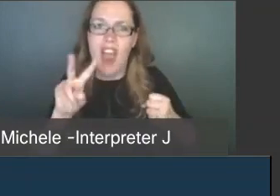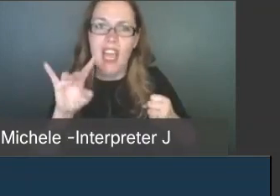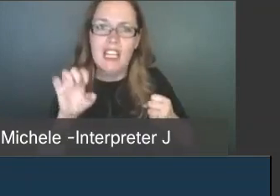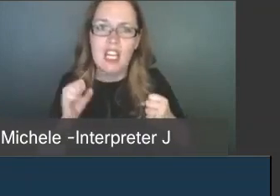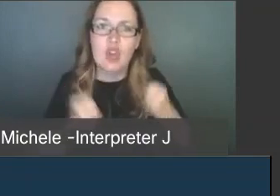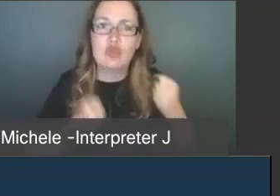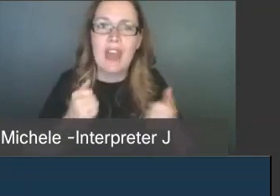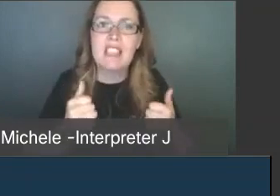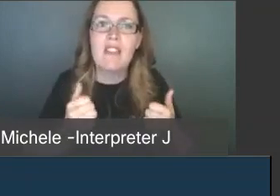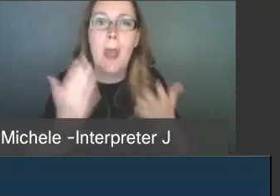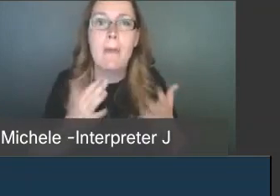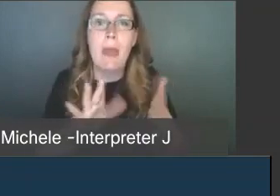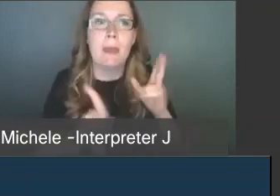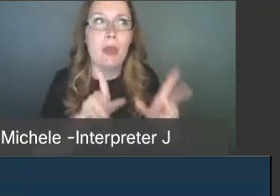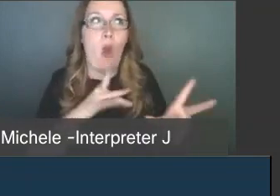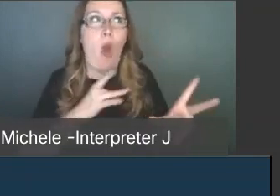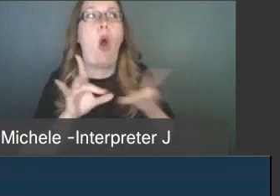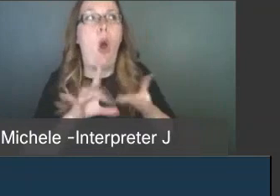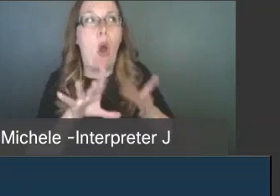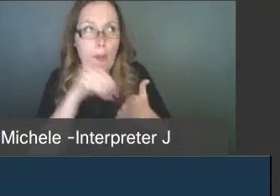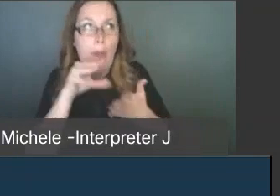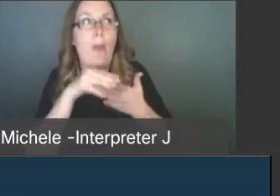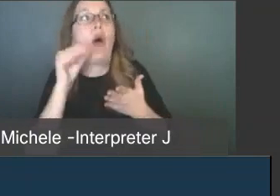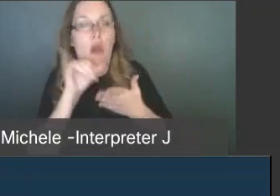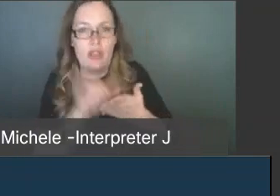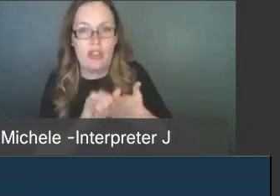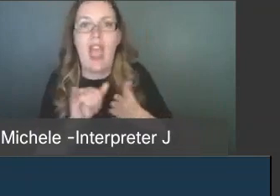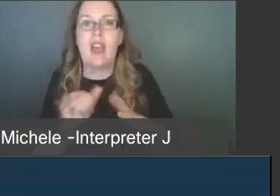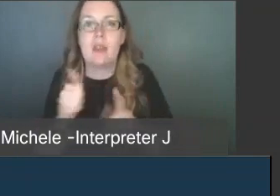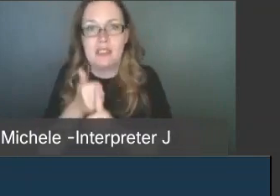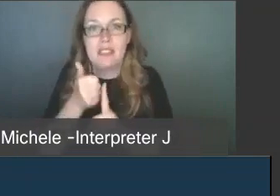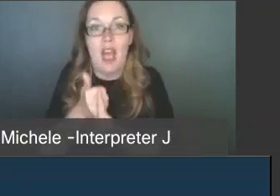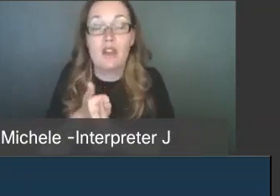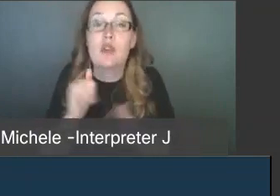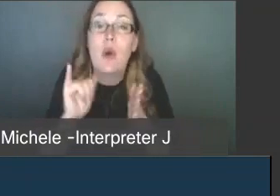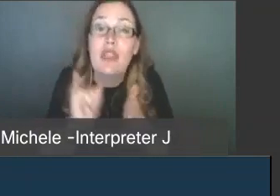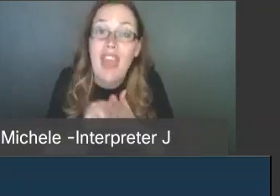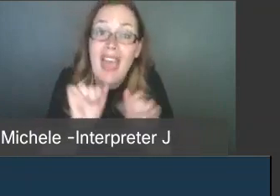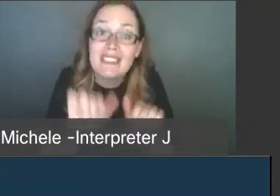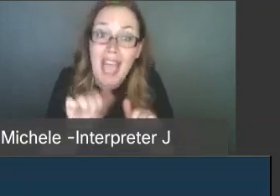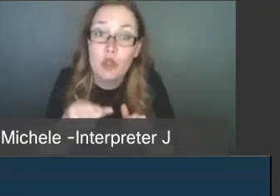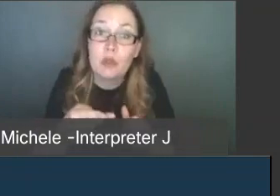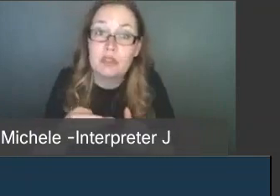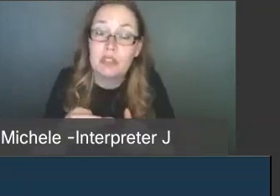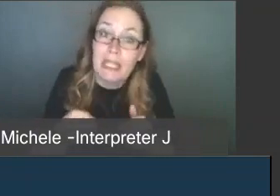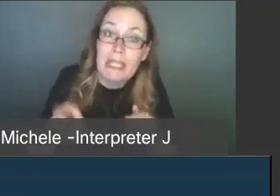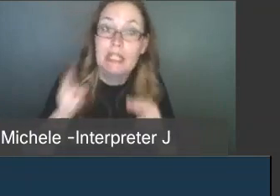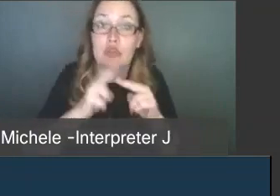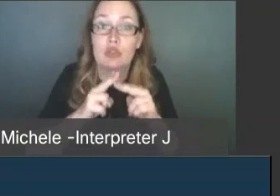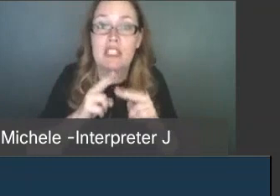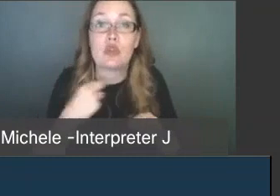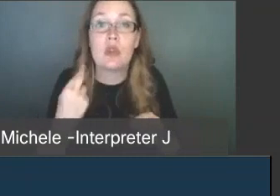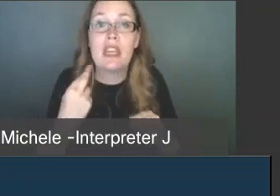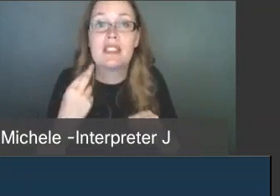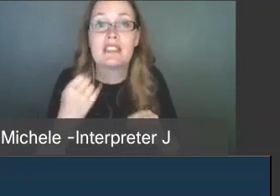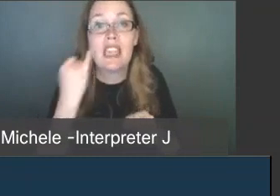pick up as well. So those are just a couple of examples of how we increase risk by over intervening. Well, we also